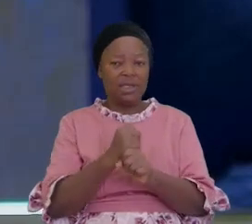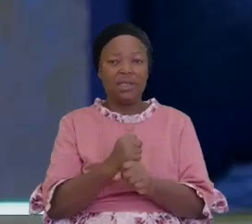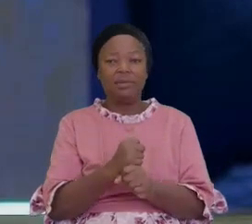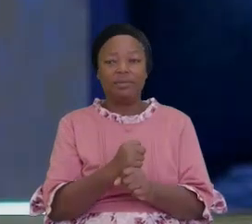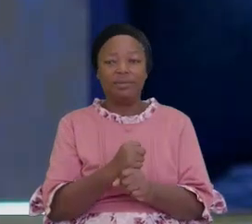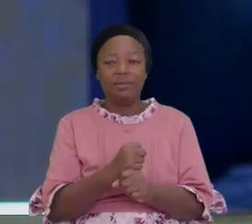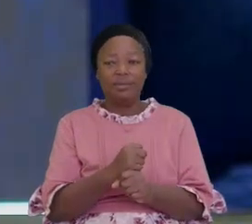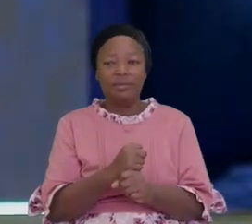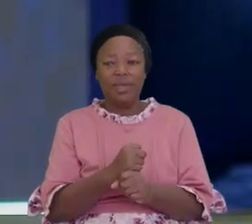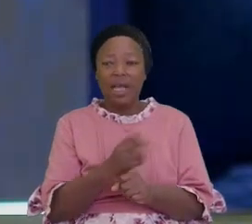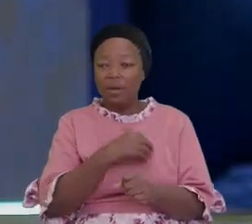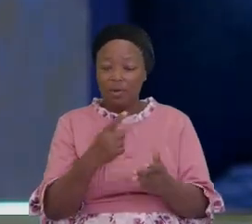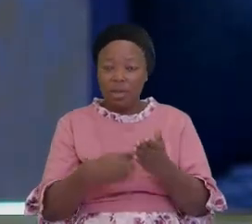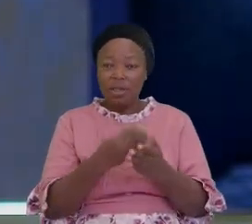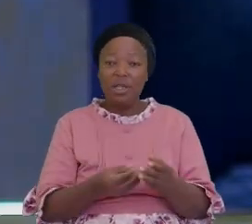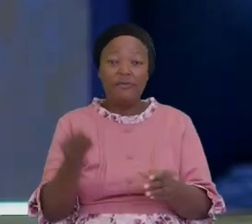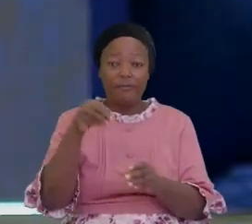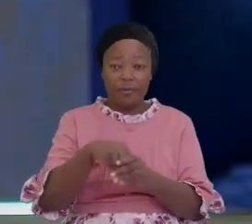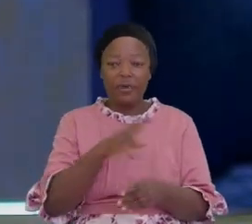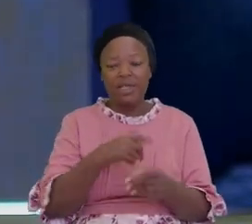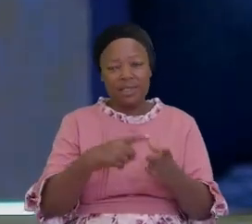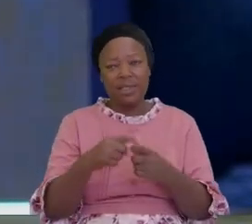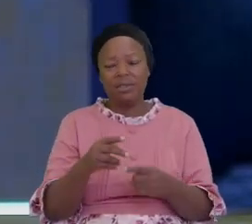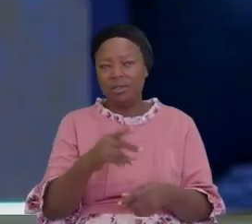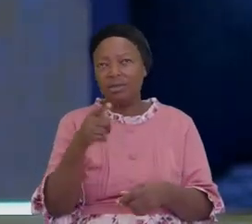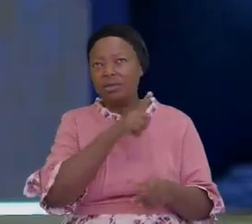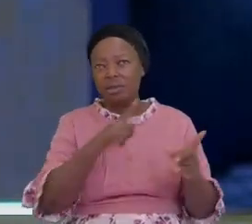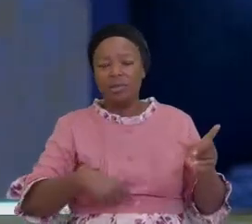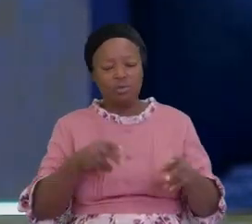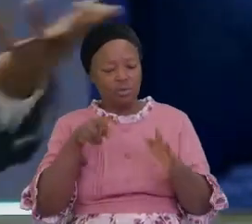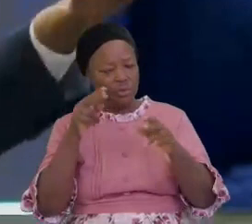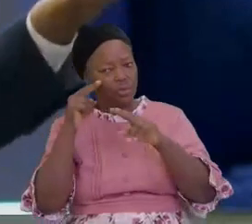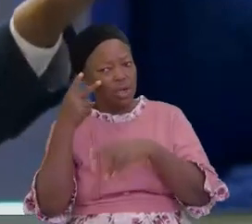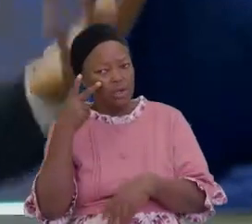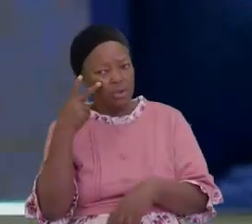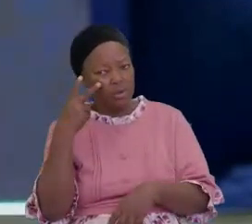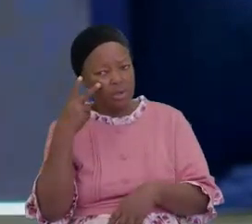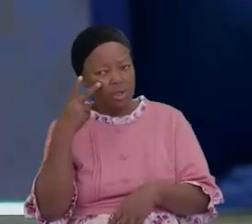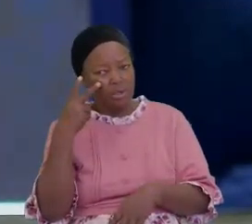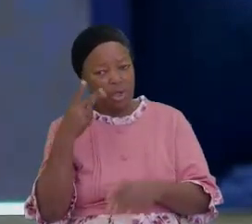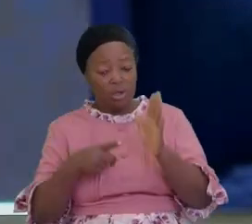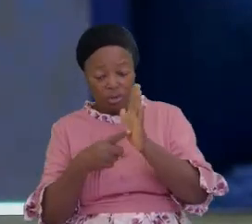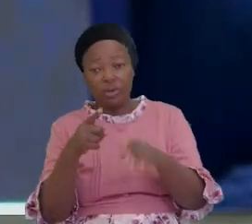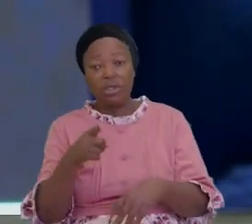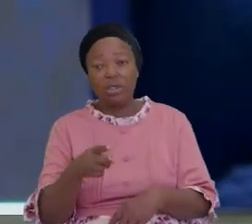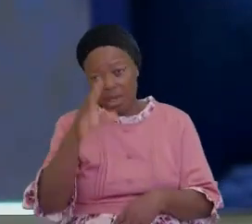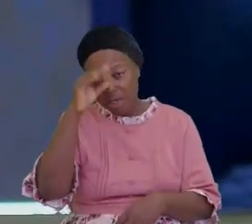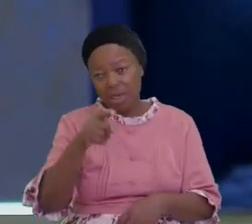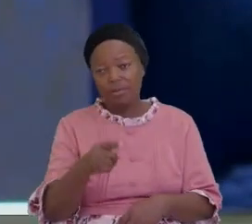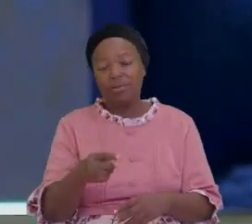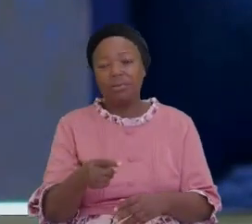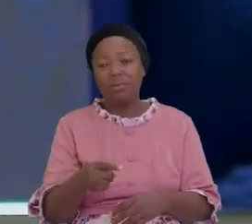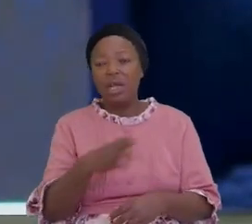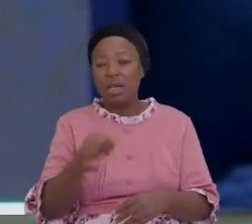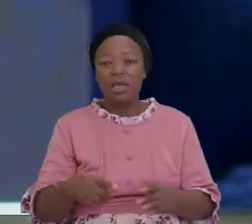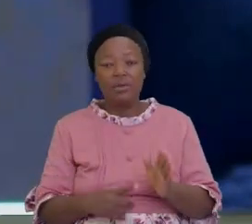And God showed me a revelation. I saw multitudes of people.